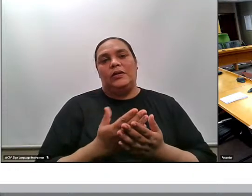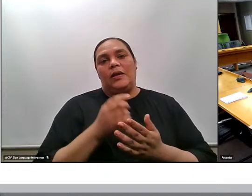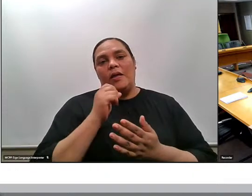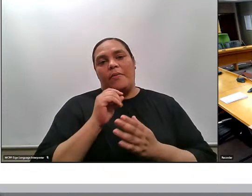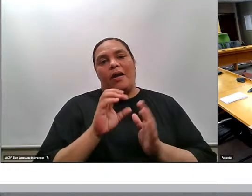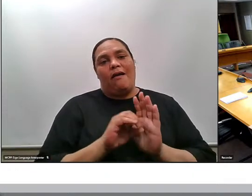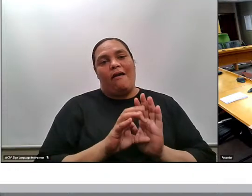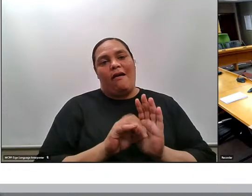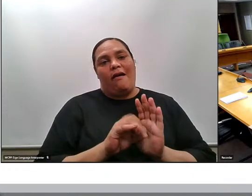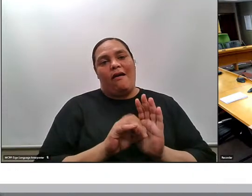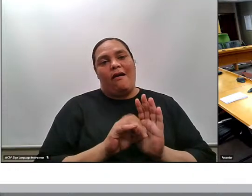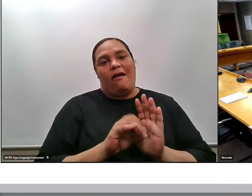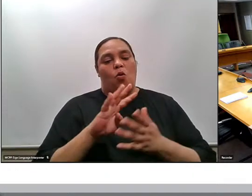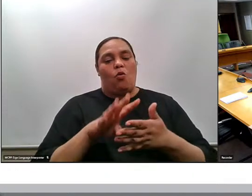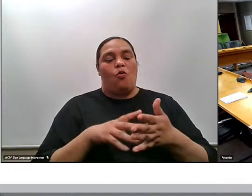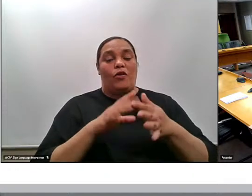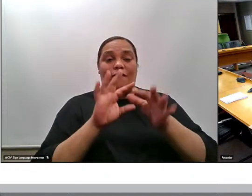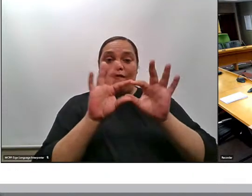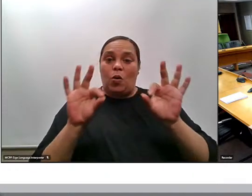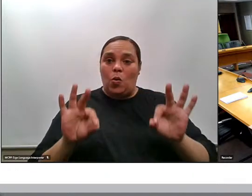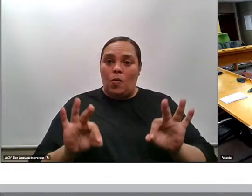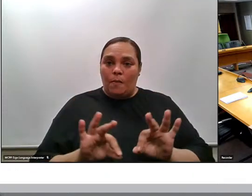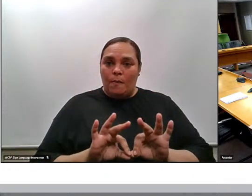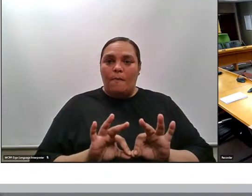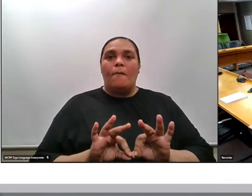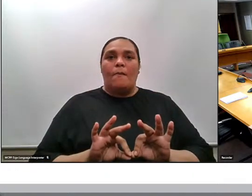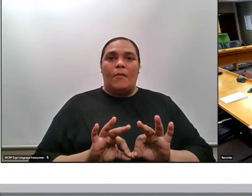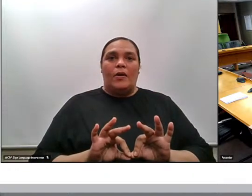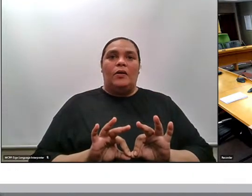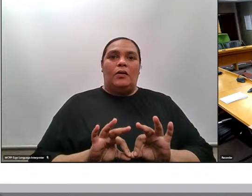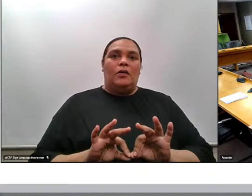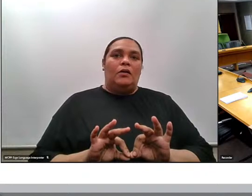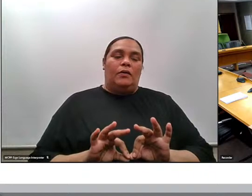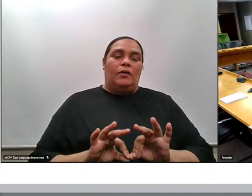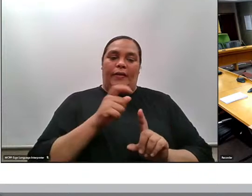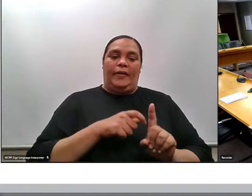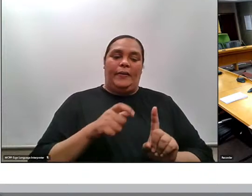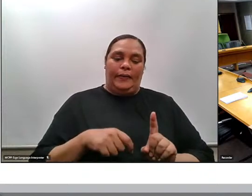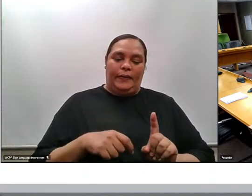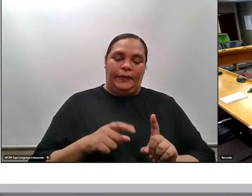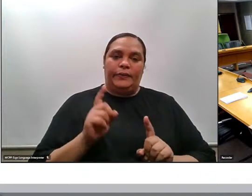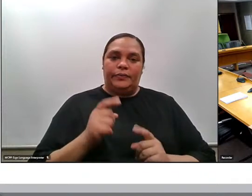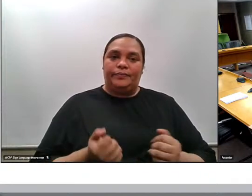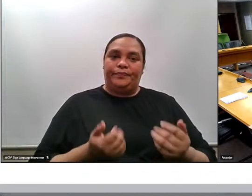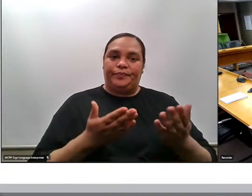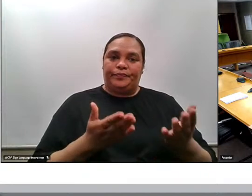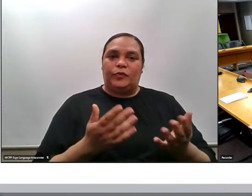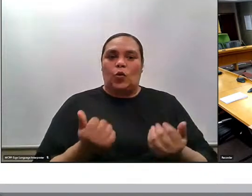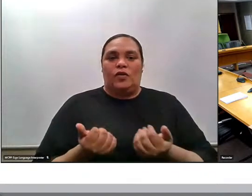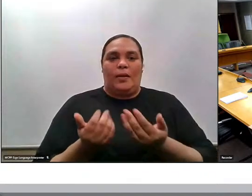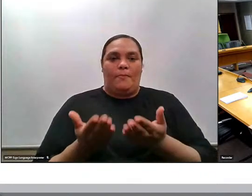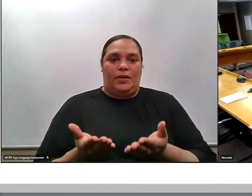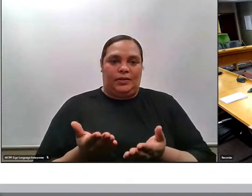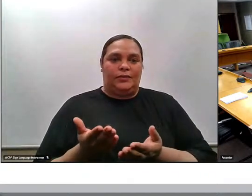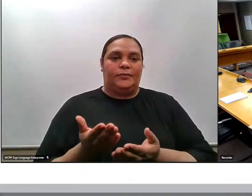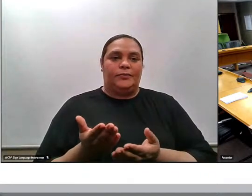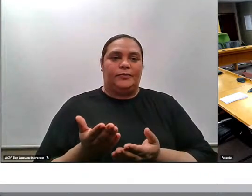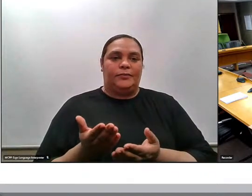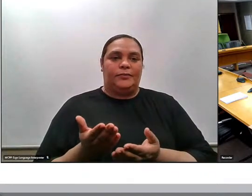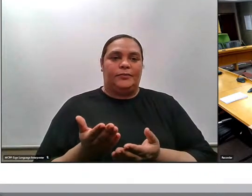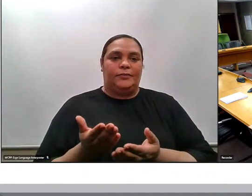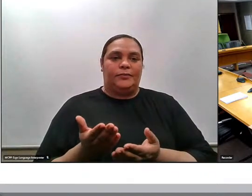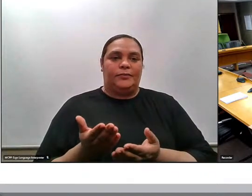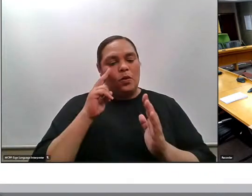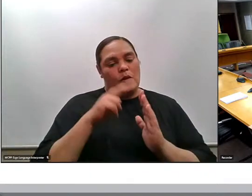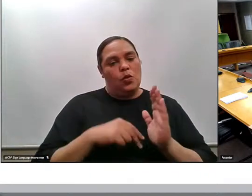advert or in the forms that the candidates had to provide or submit. I've just looked